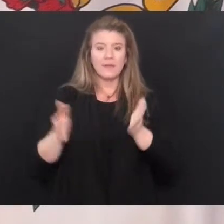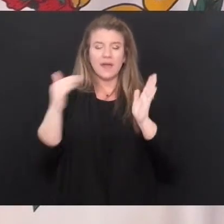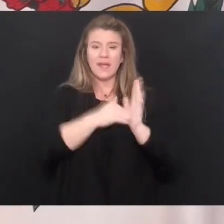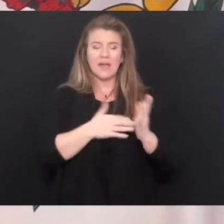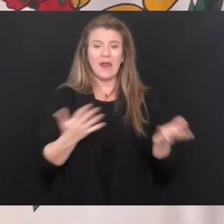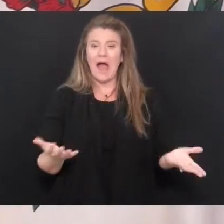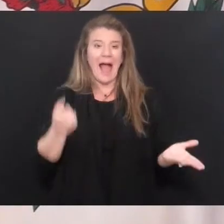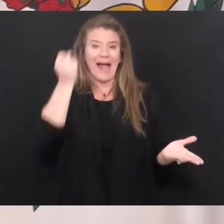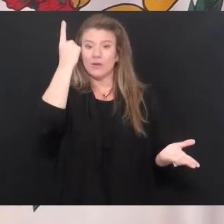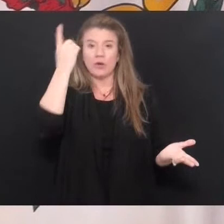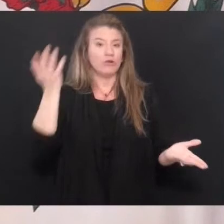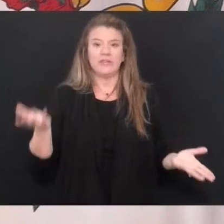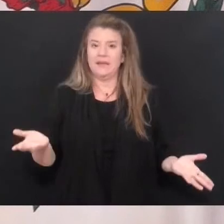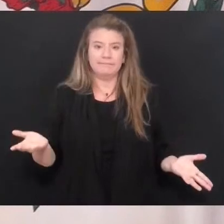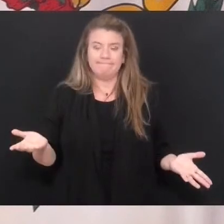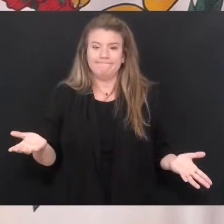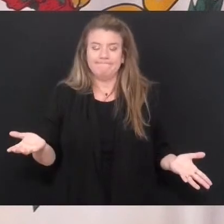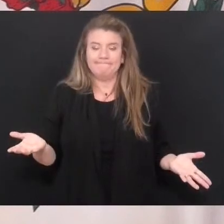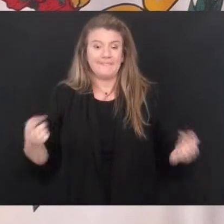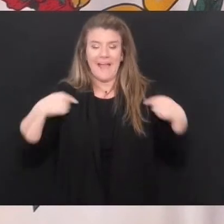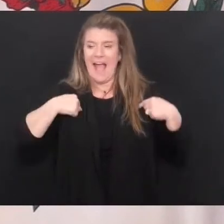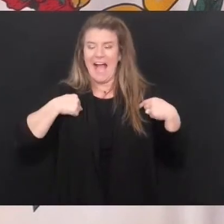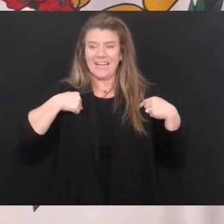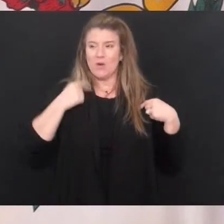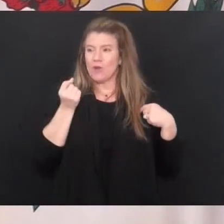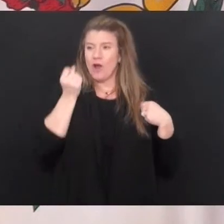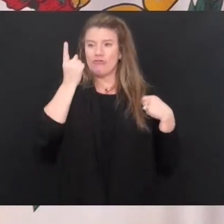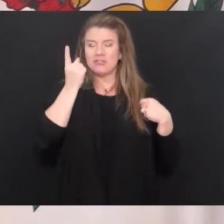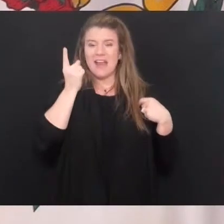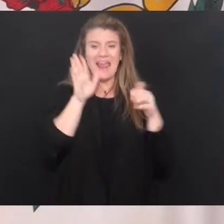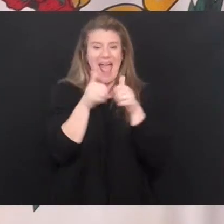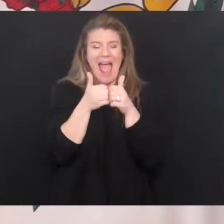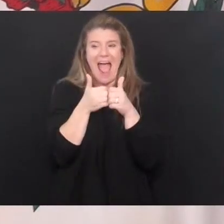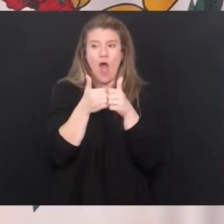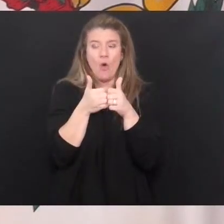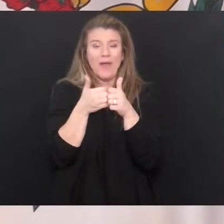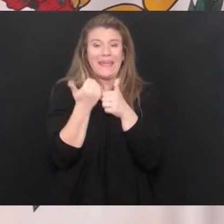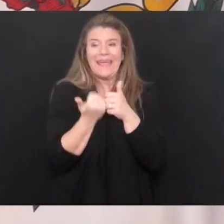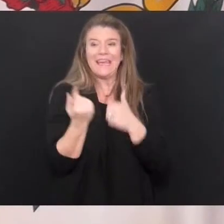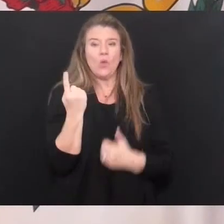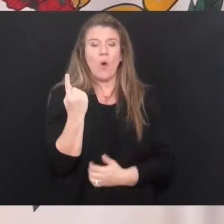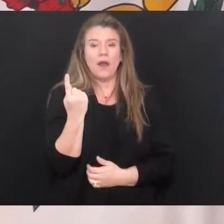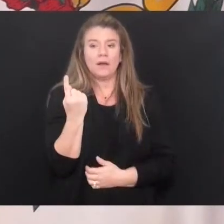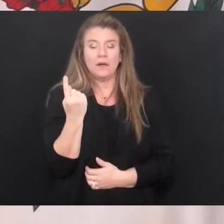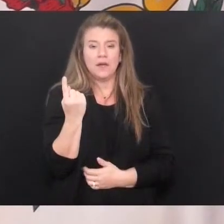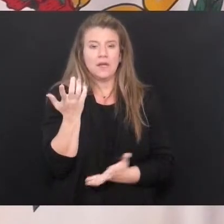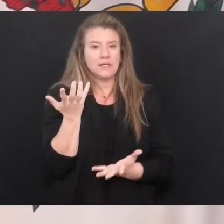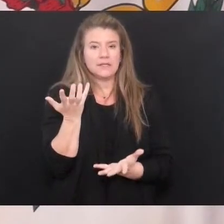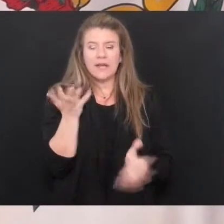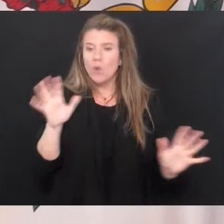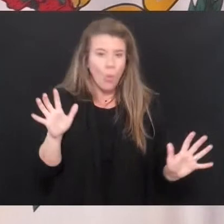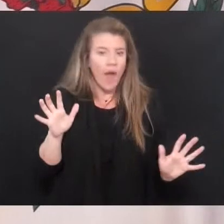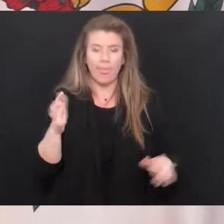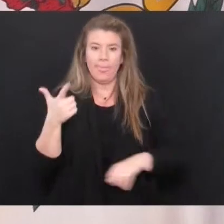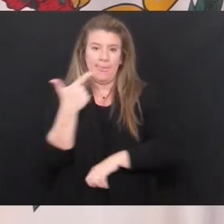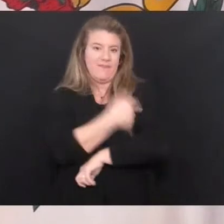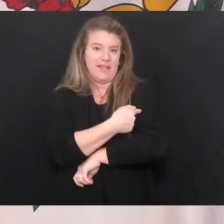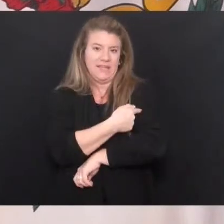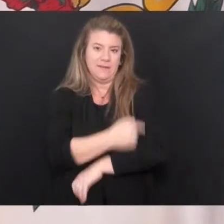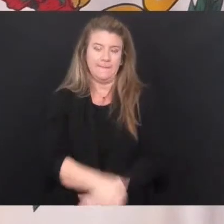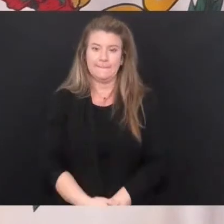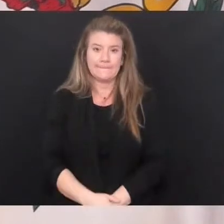get it, Jim. I don't get how in the world anybody could not take the